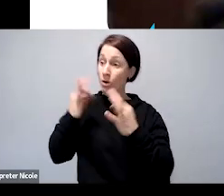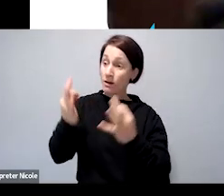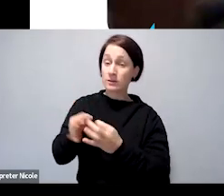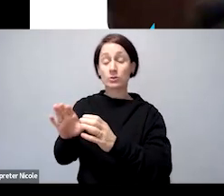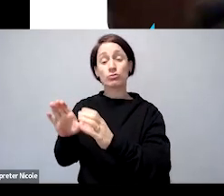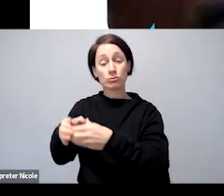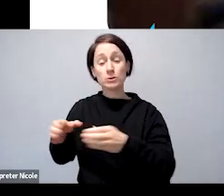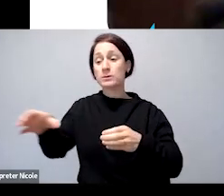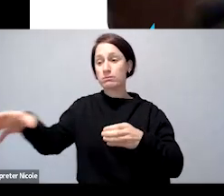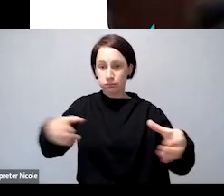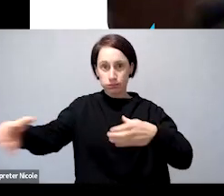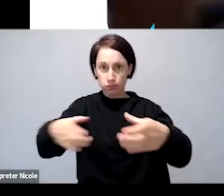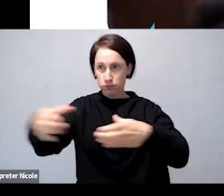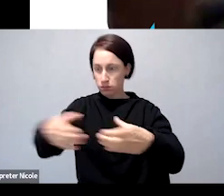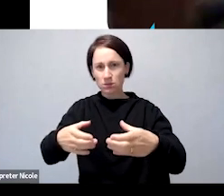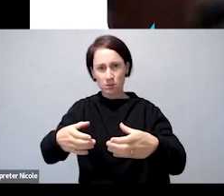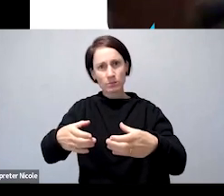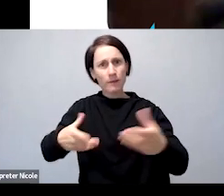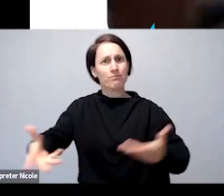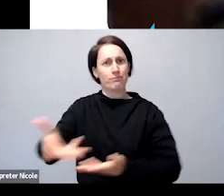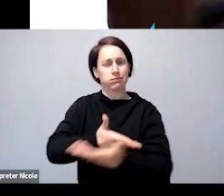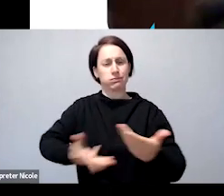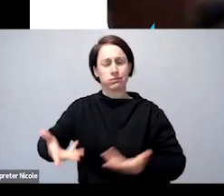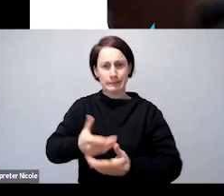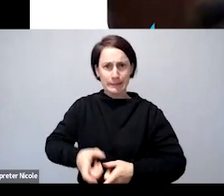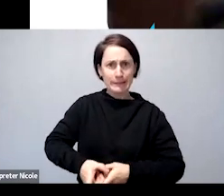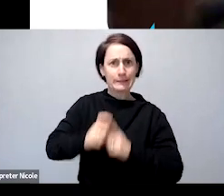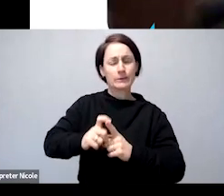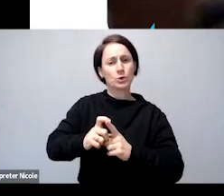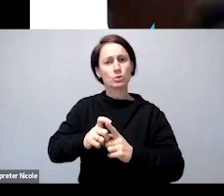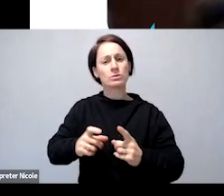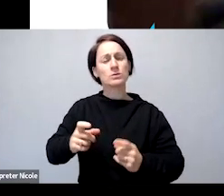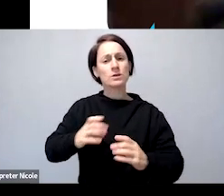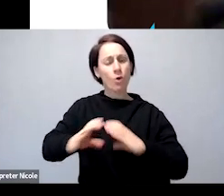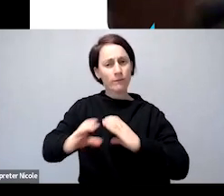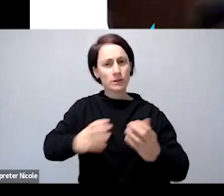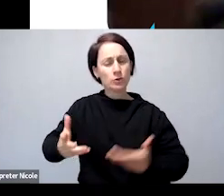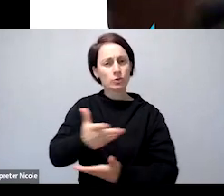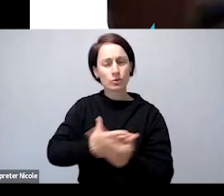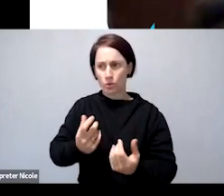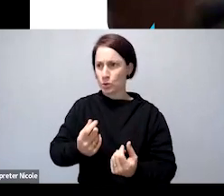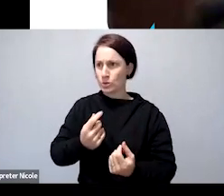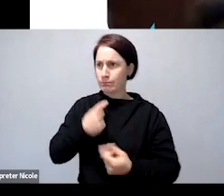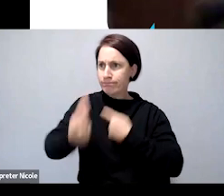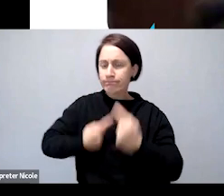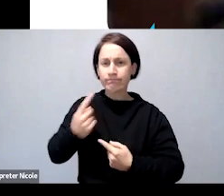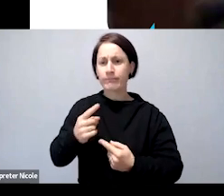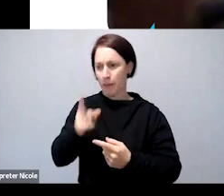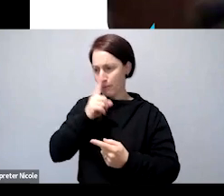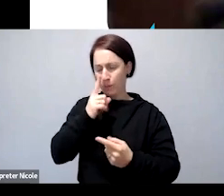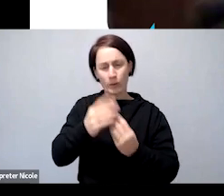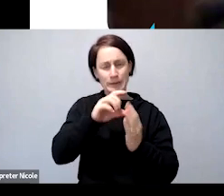conversation, to have hard conversations about the extra support needs or the requirements that people with disability have in